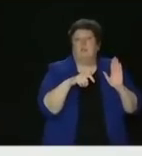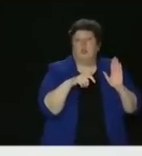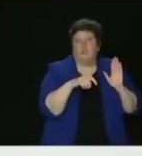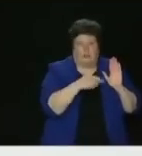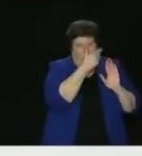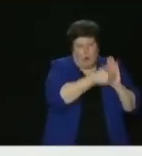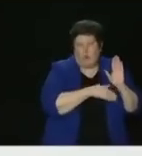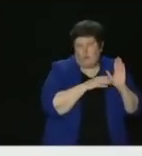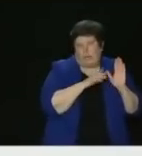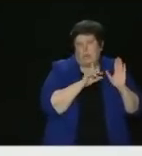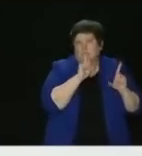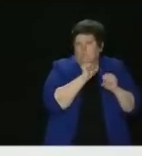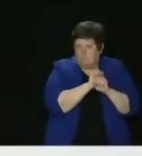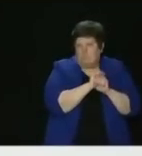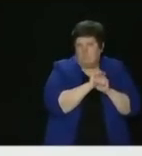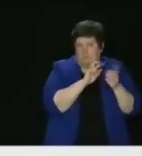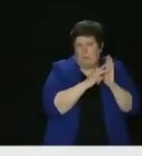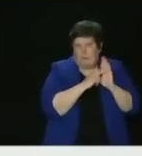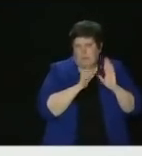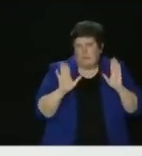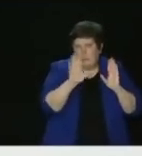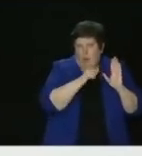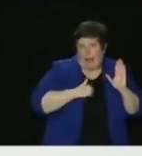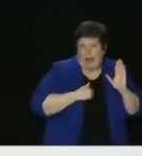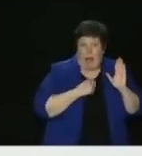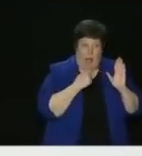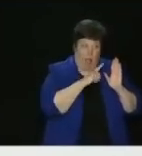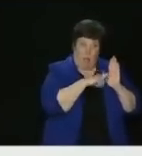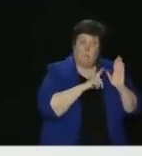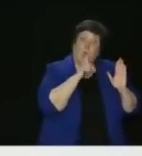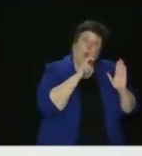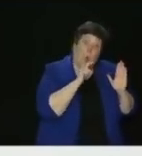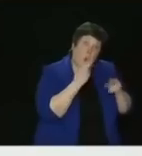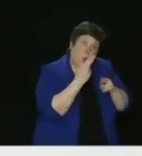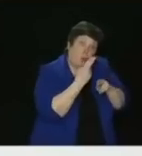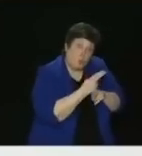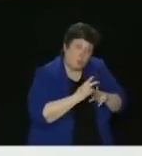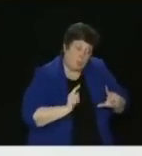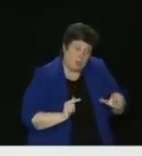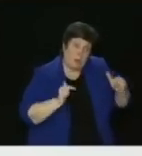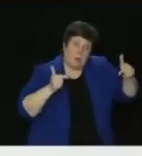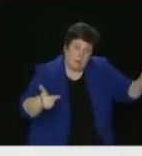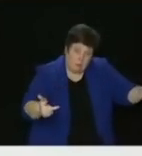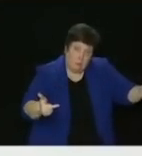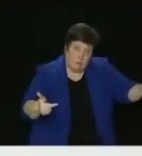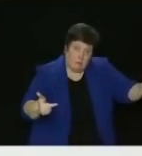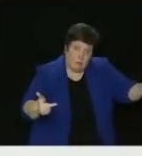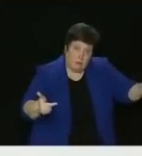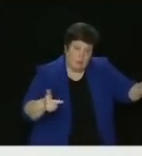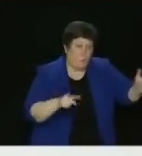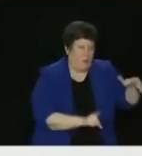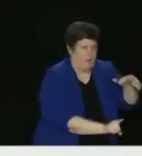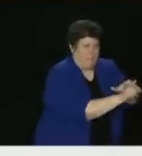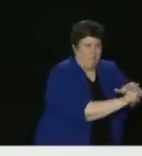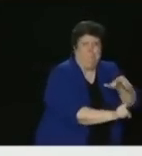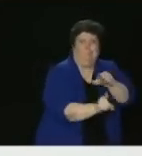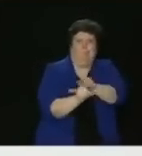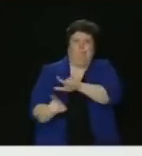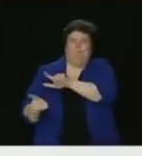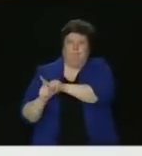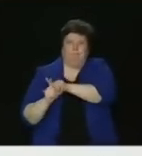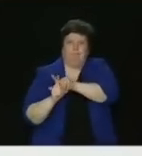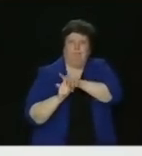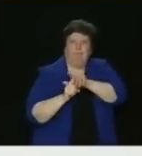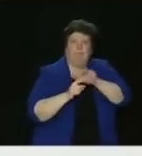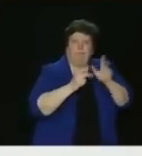would apply across the whole country, it will only have a concrete impact where it is truly needed. And